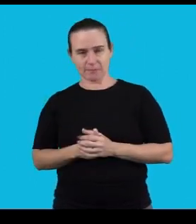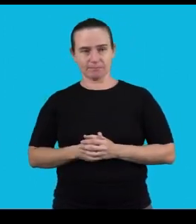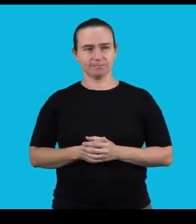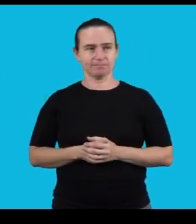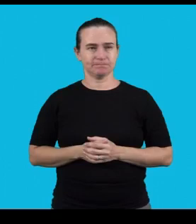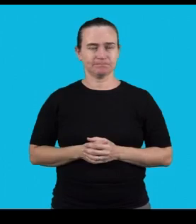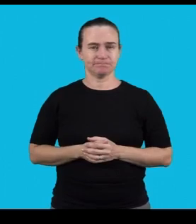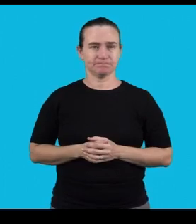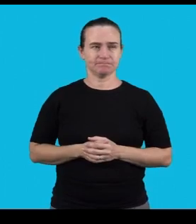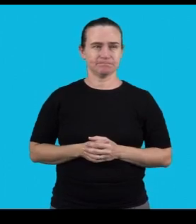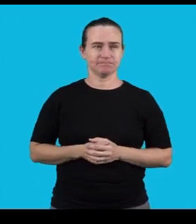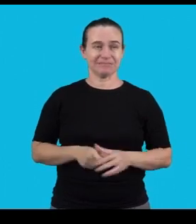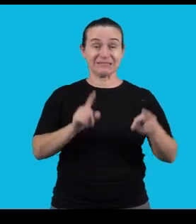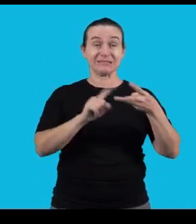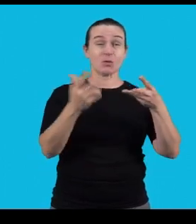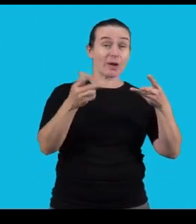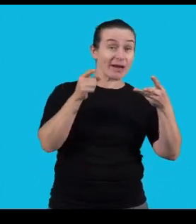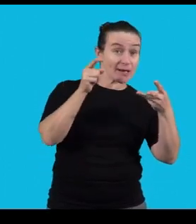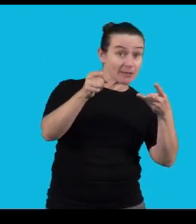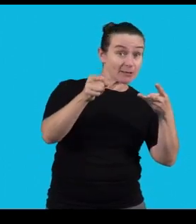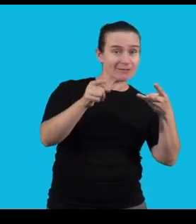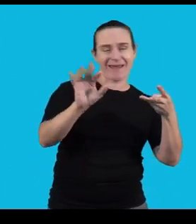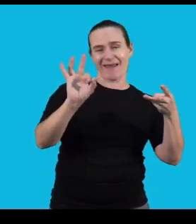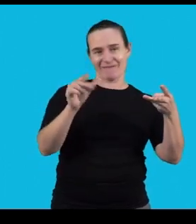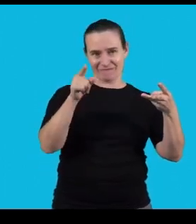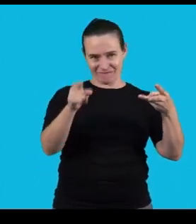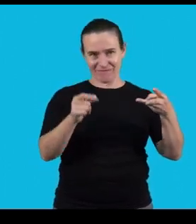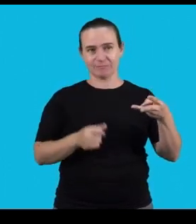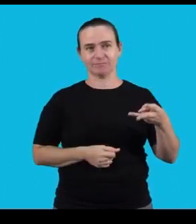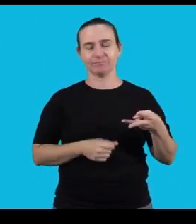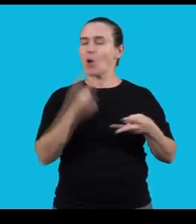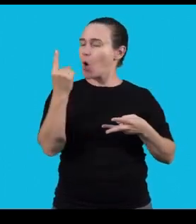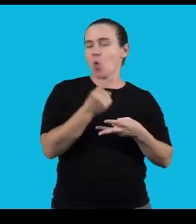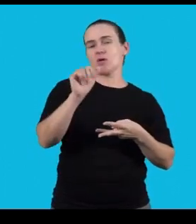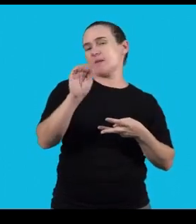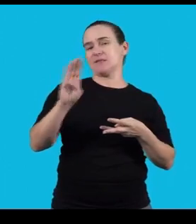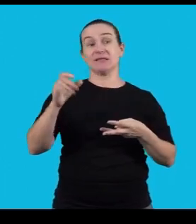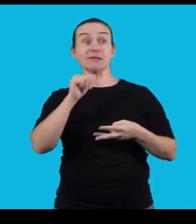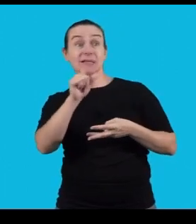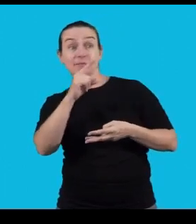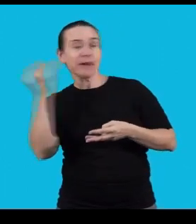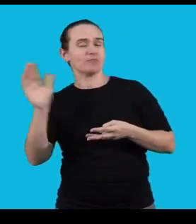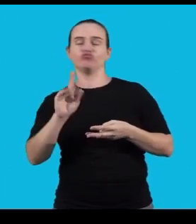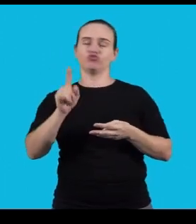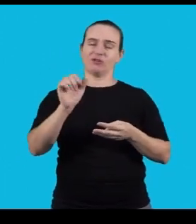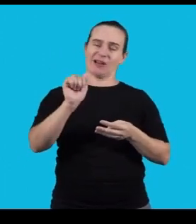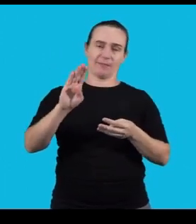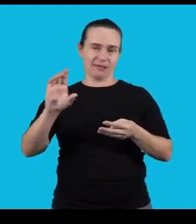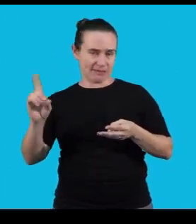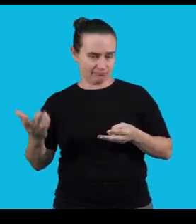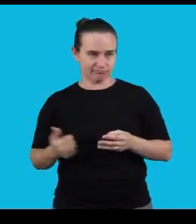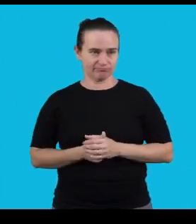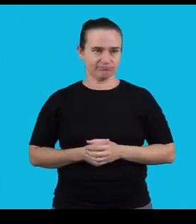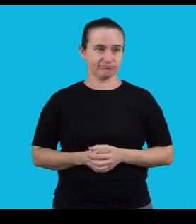are grommets inserted? They are inserted here by part F. You are only giving the letter.